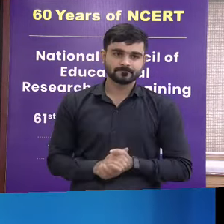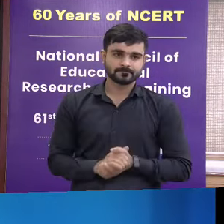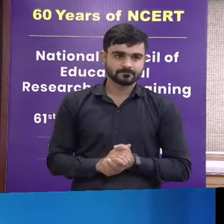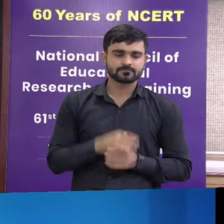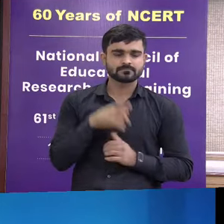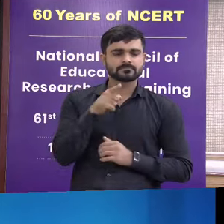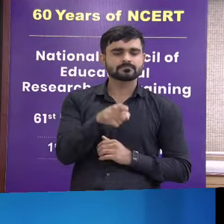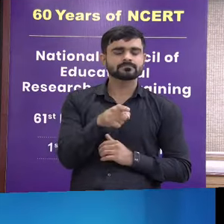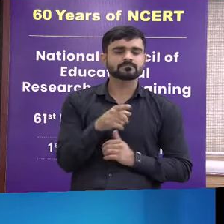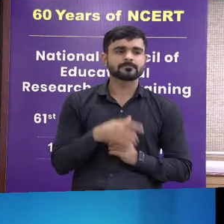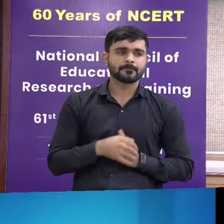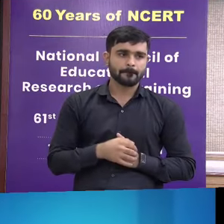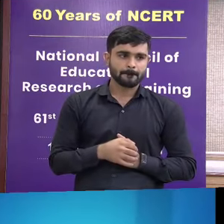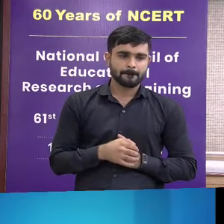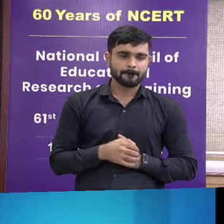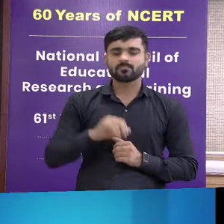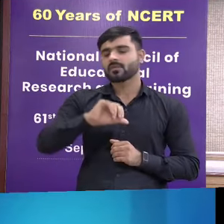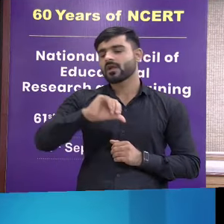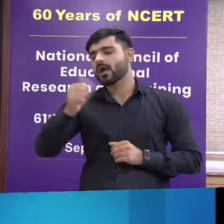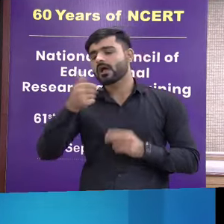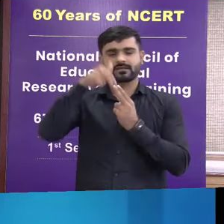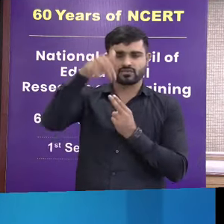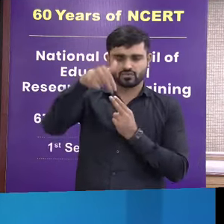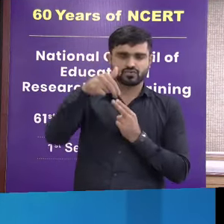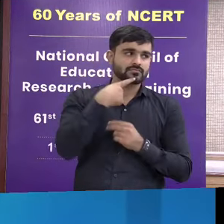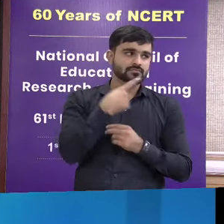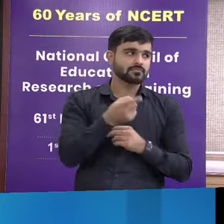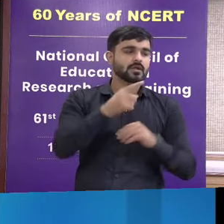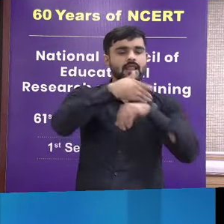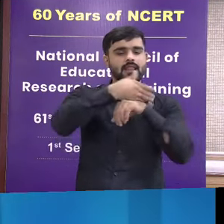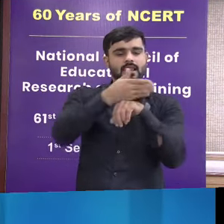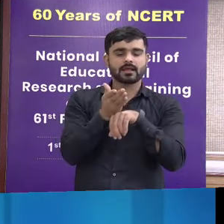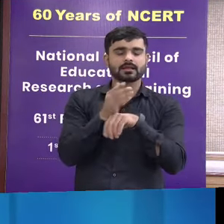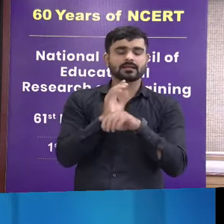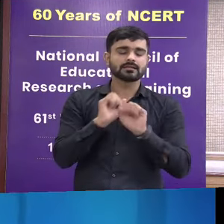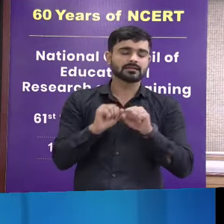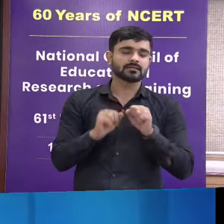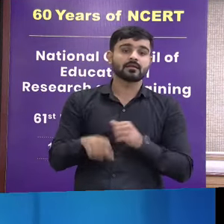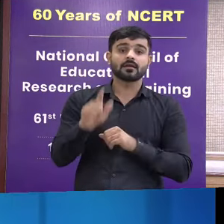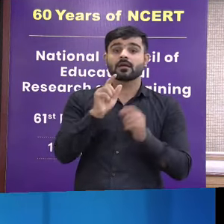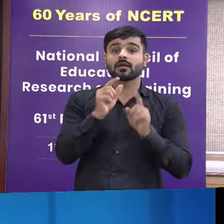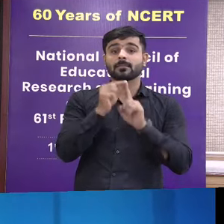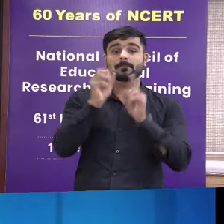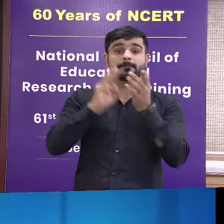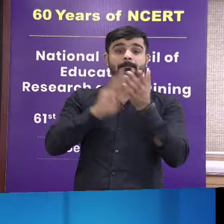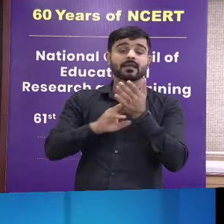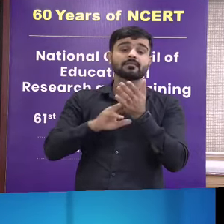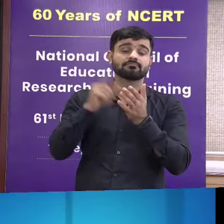is another story I will tell you later on. Our honor